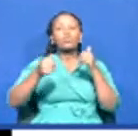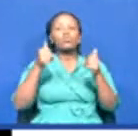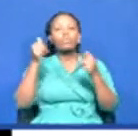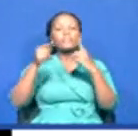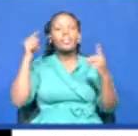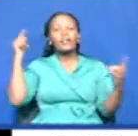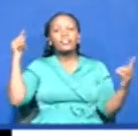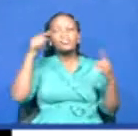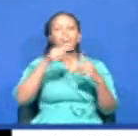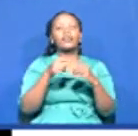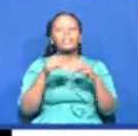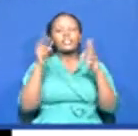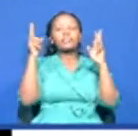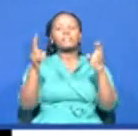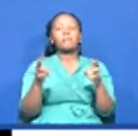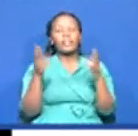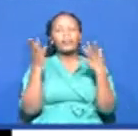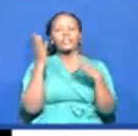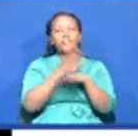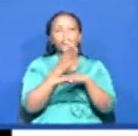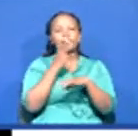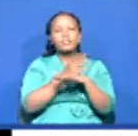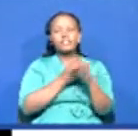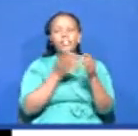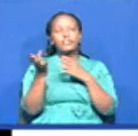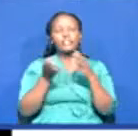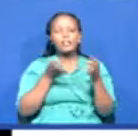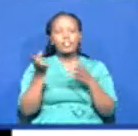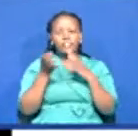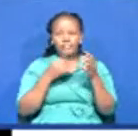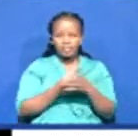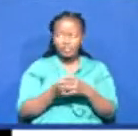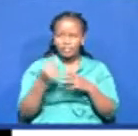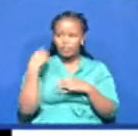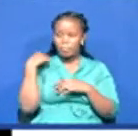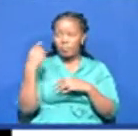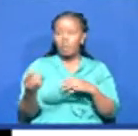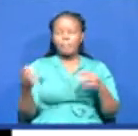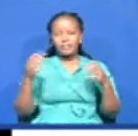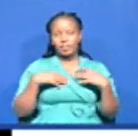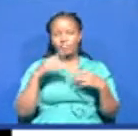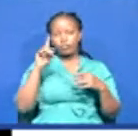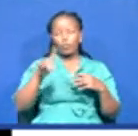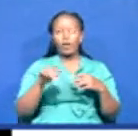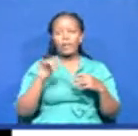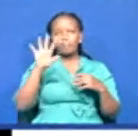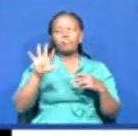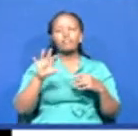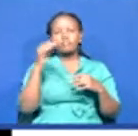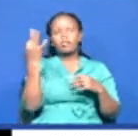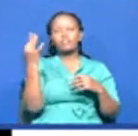to matters of illicit trade. The figures there, indeed, 153.1